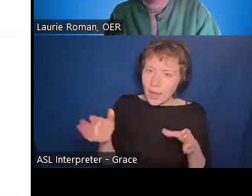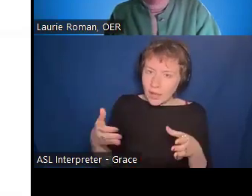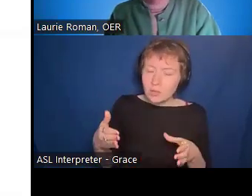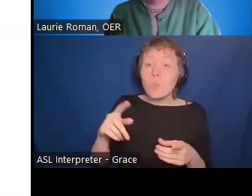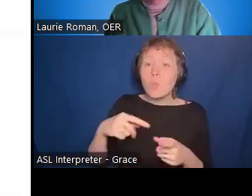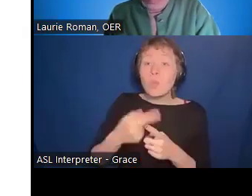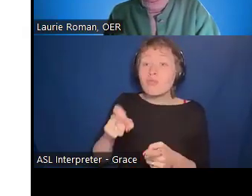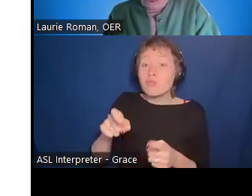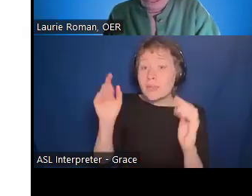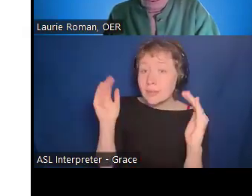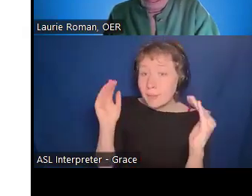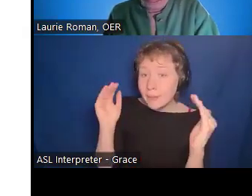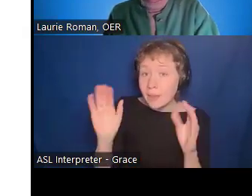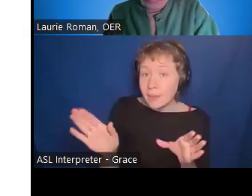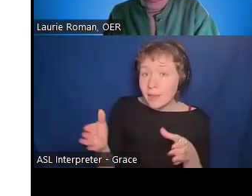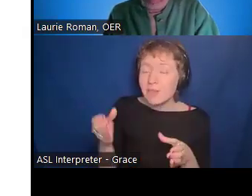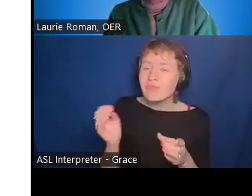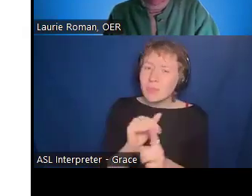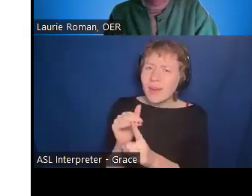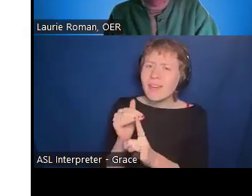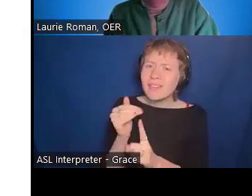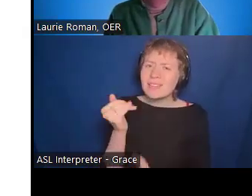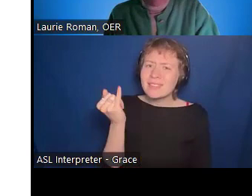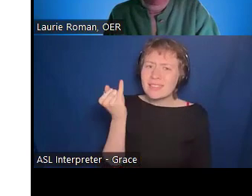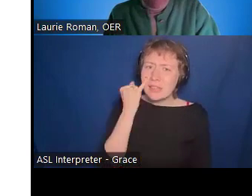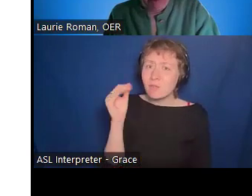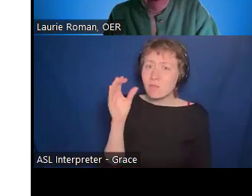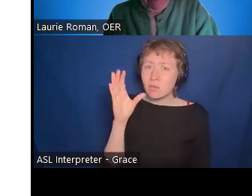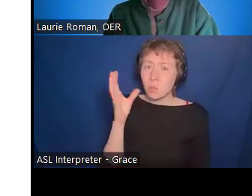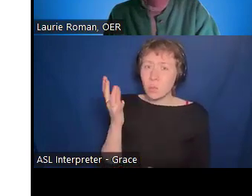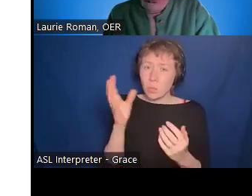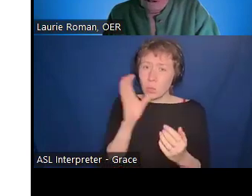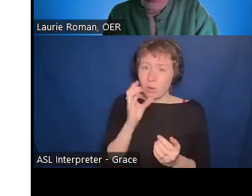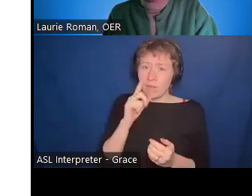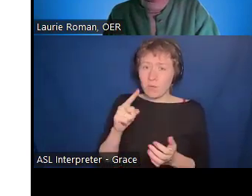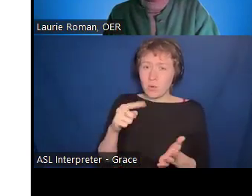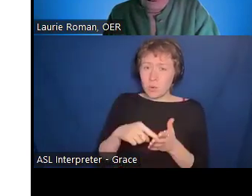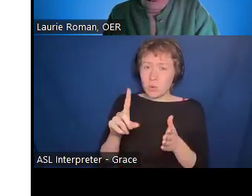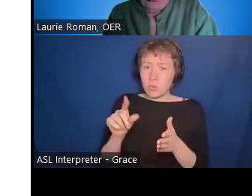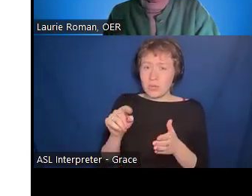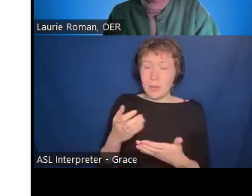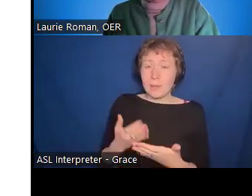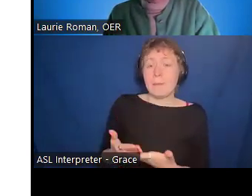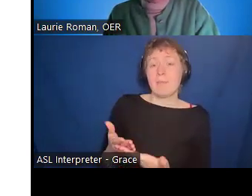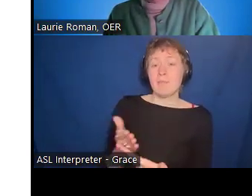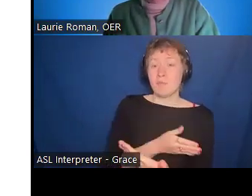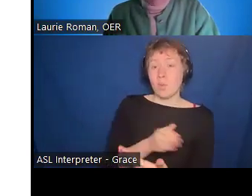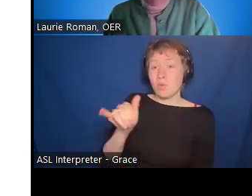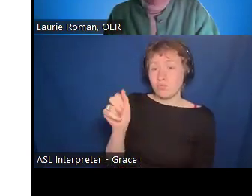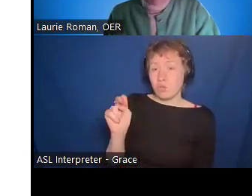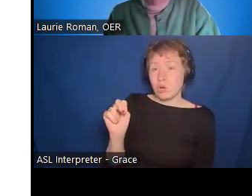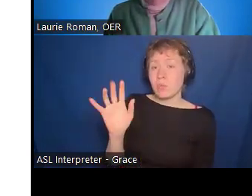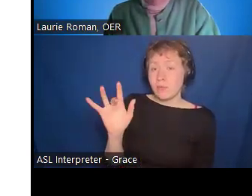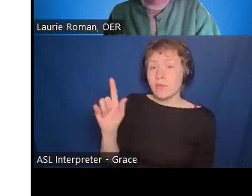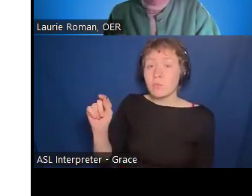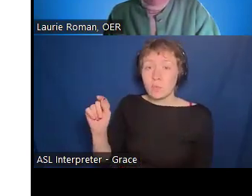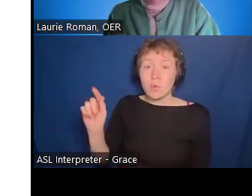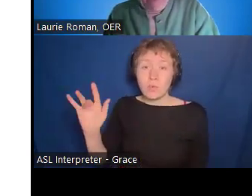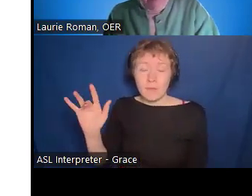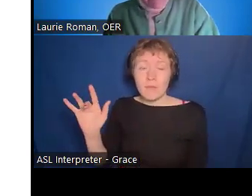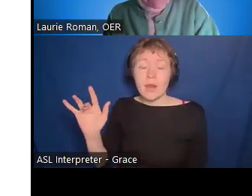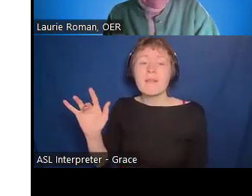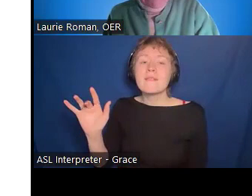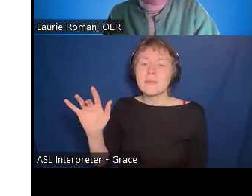and reminding them if they really are looking for a due date prior to January 25th, 2025,